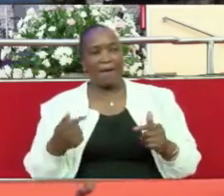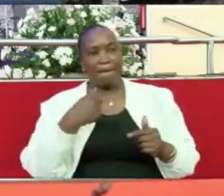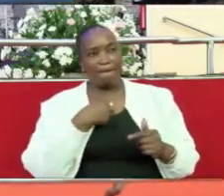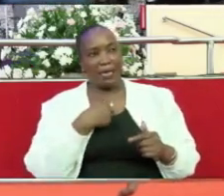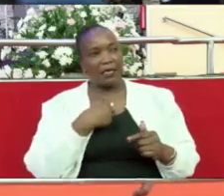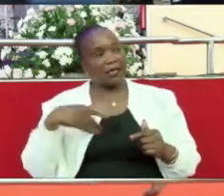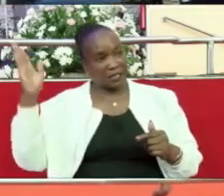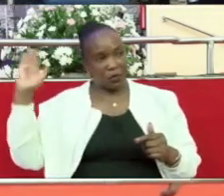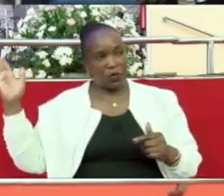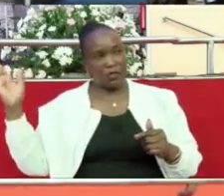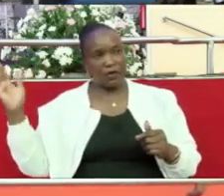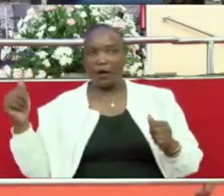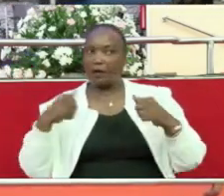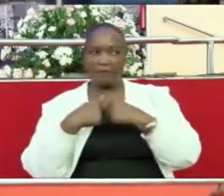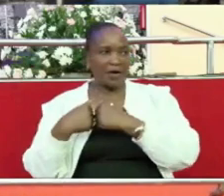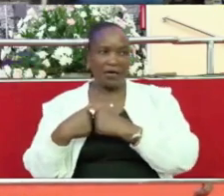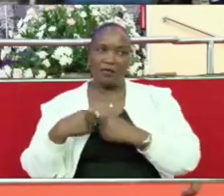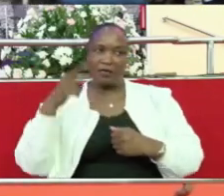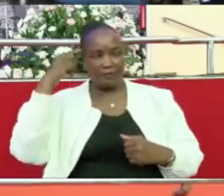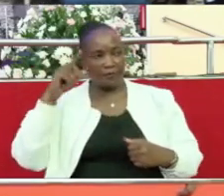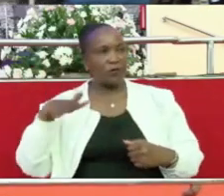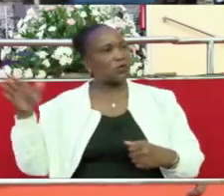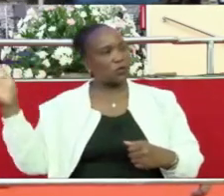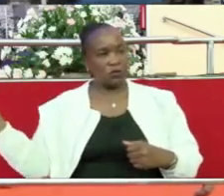me. Cause me to know what is your